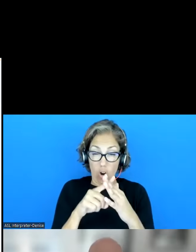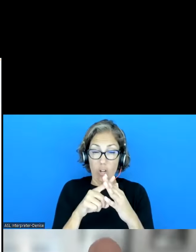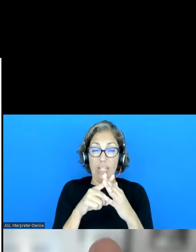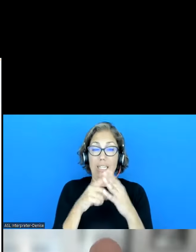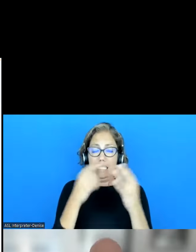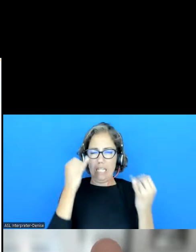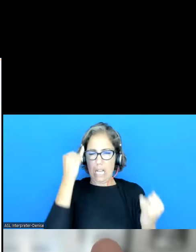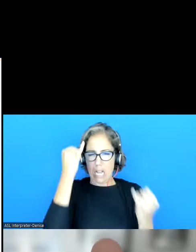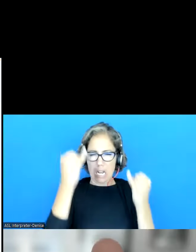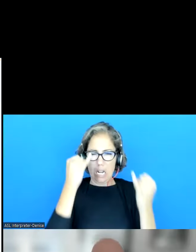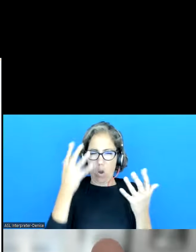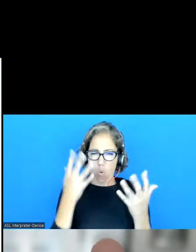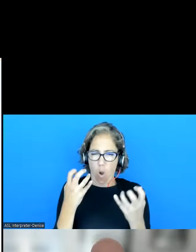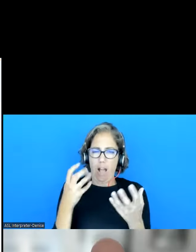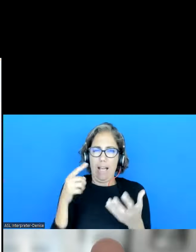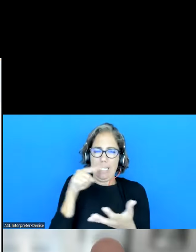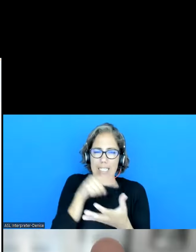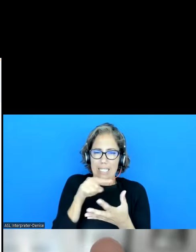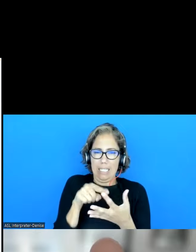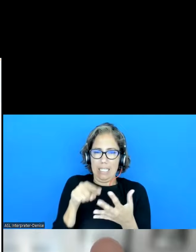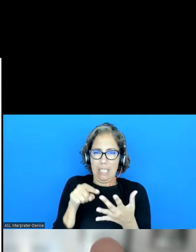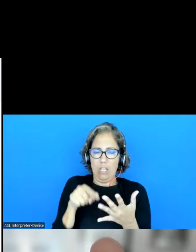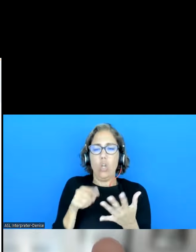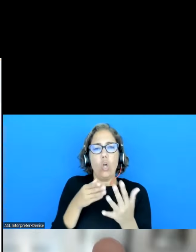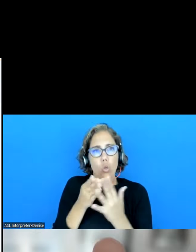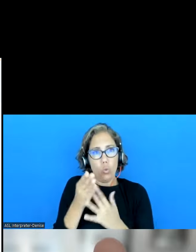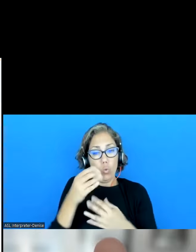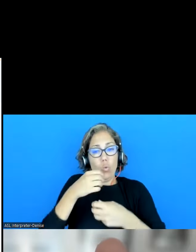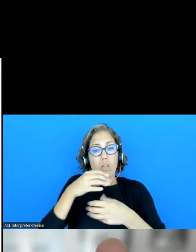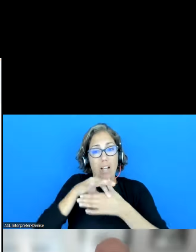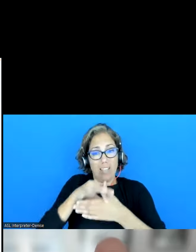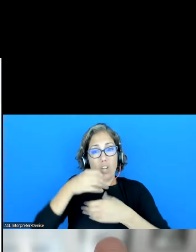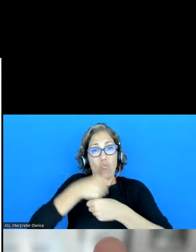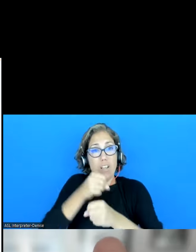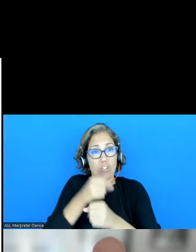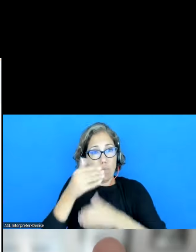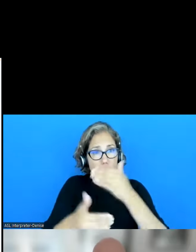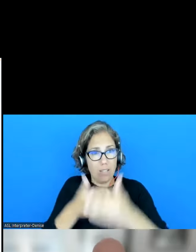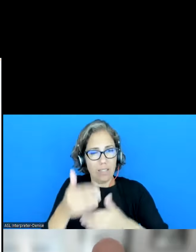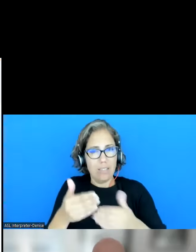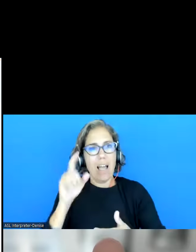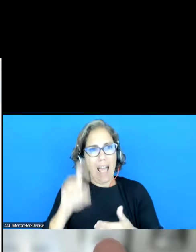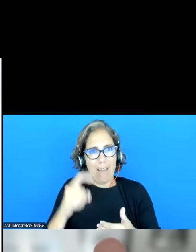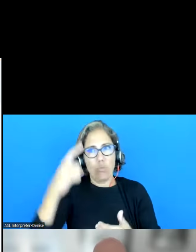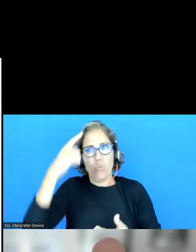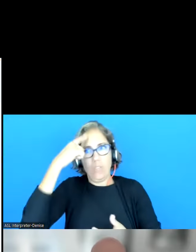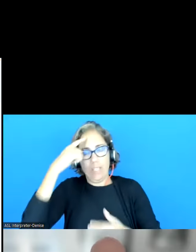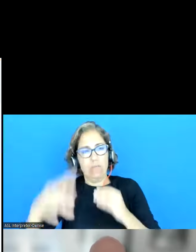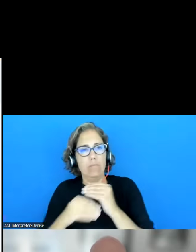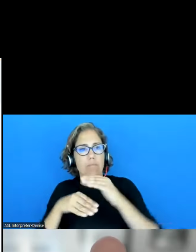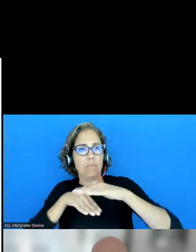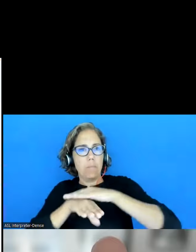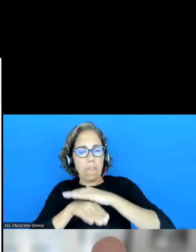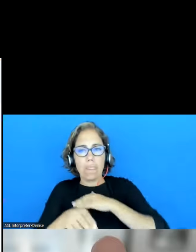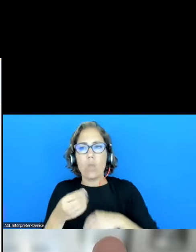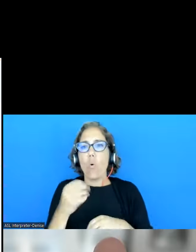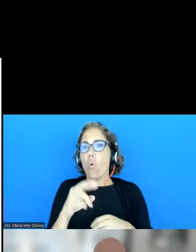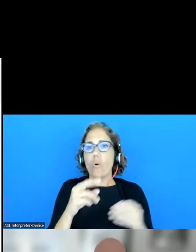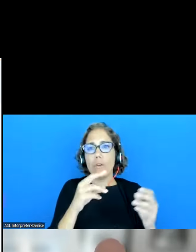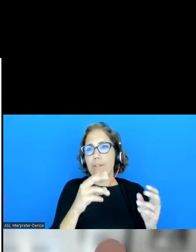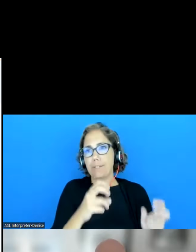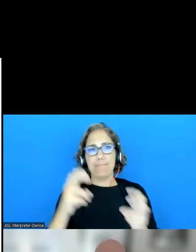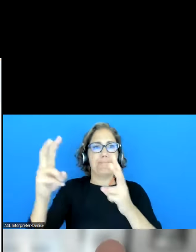ideating on something through the content creation process, and as it goes, it being inserted into whatever platform it needs to